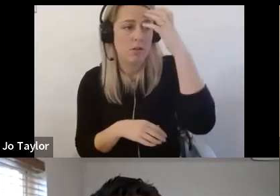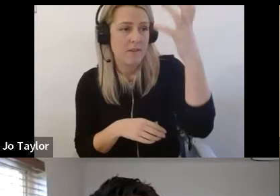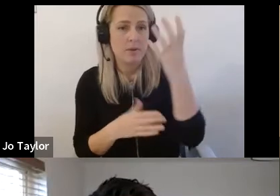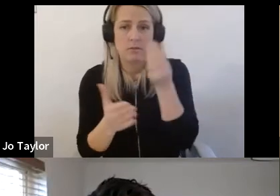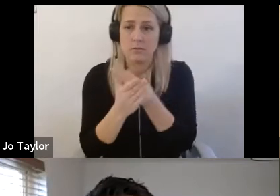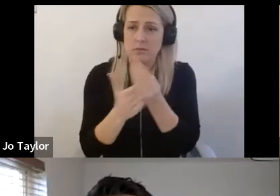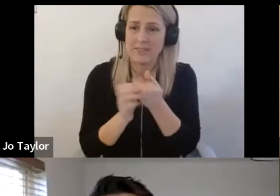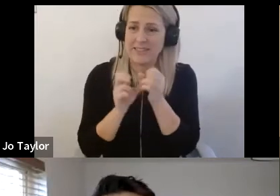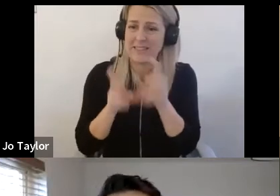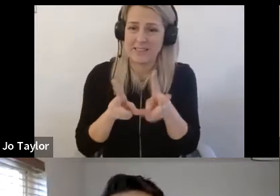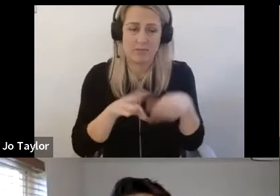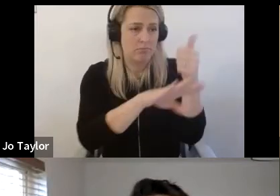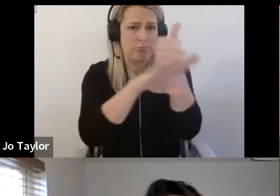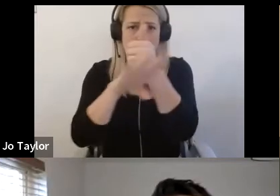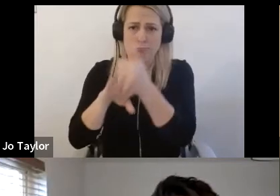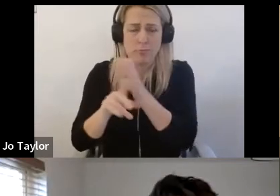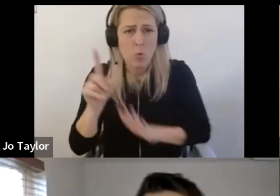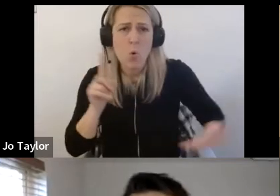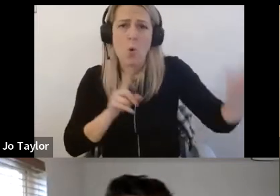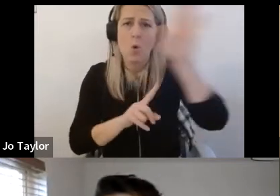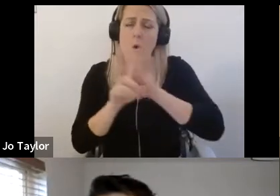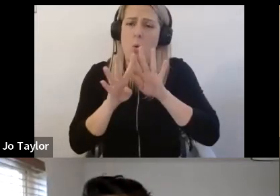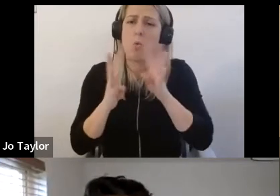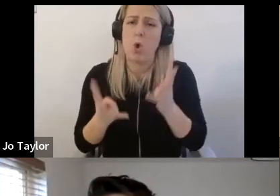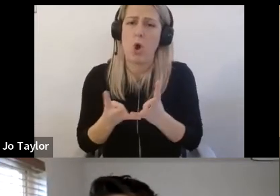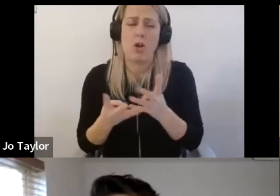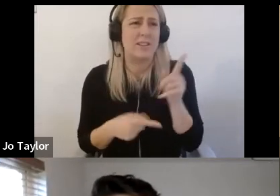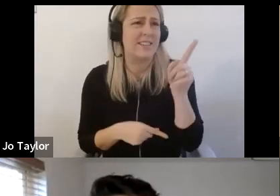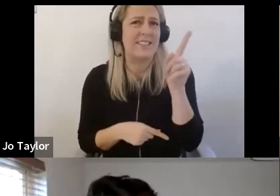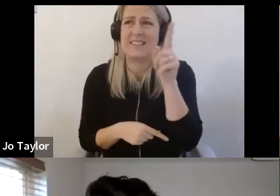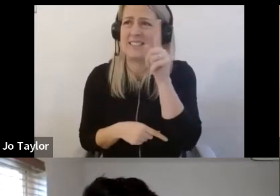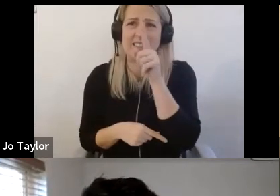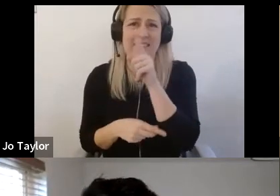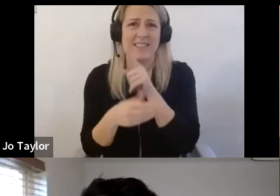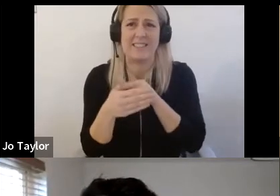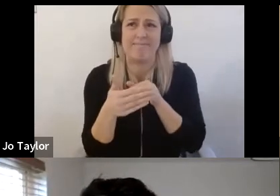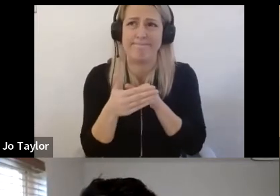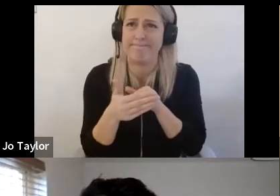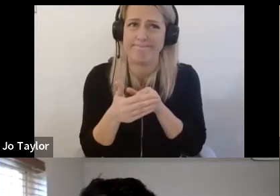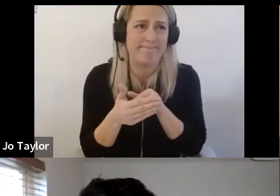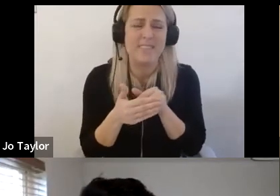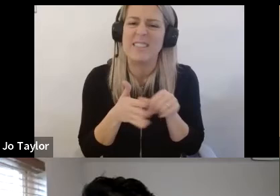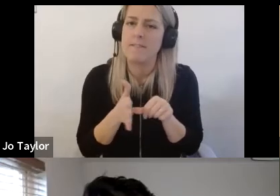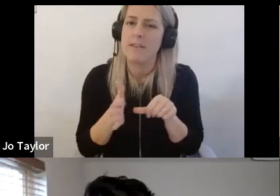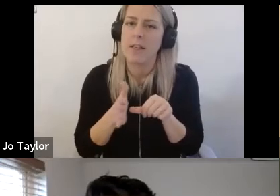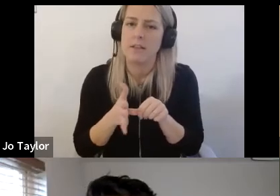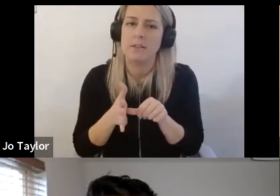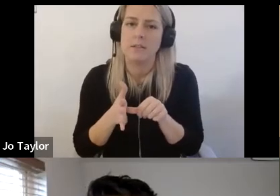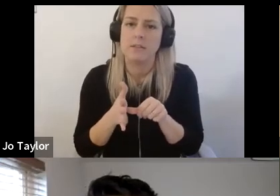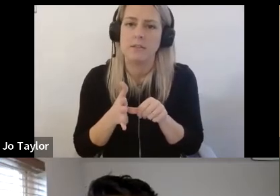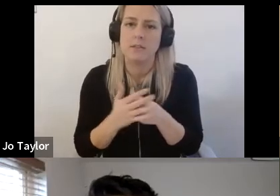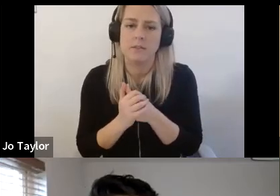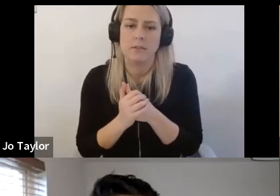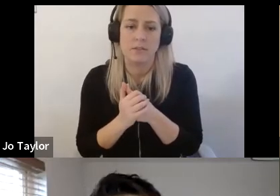at the moment makes it difficult, and so we have to pursue the twin track approach to overcome those. But that would be